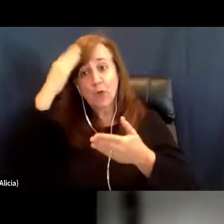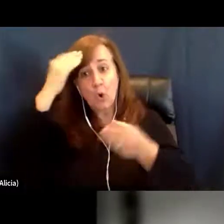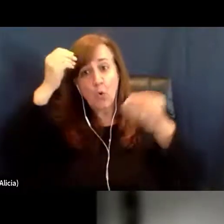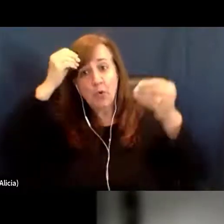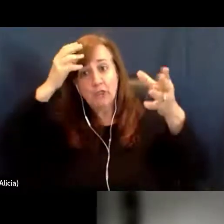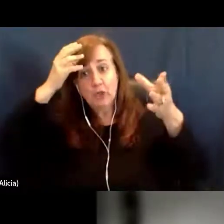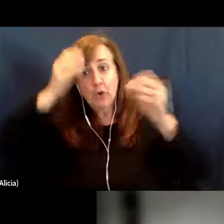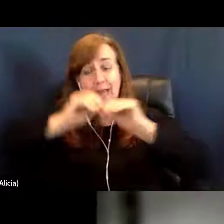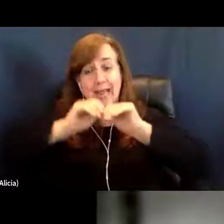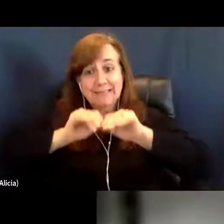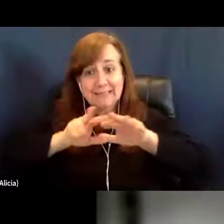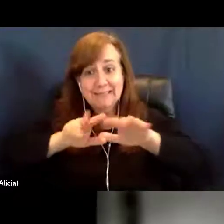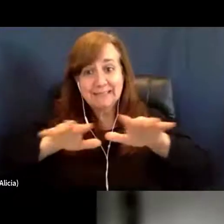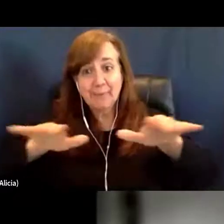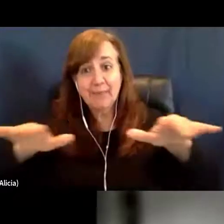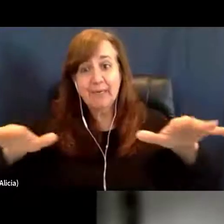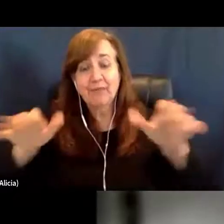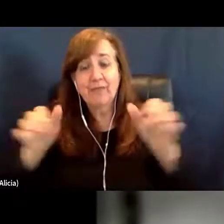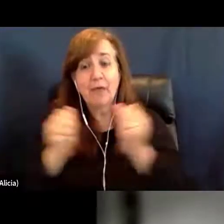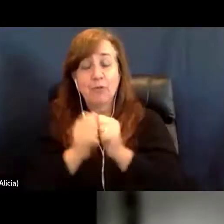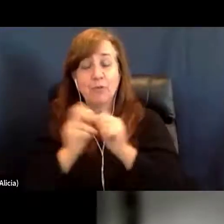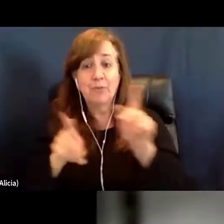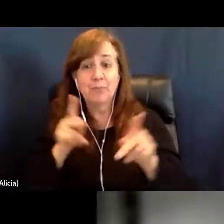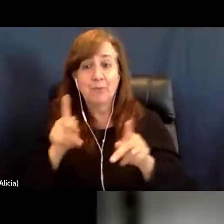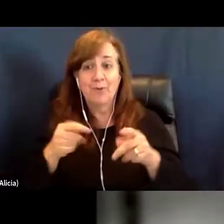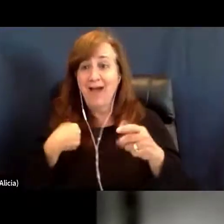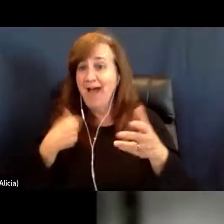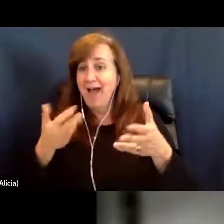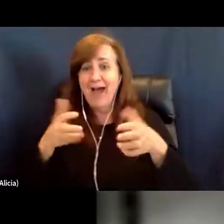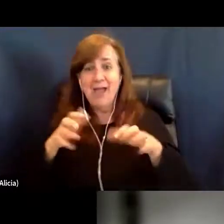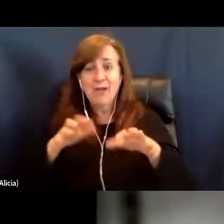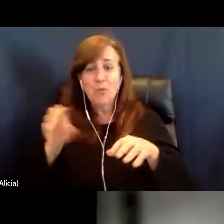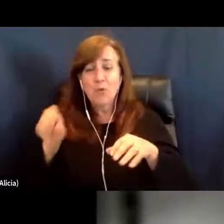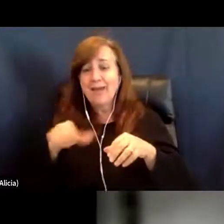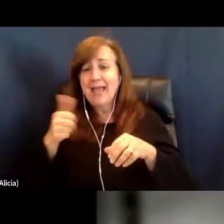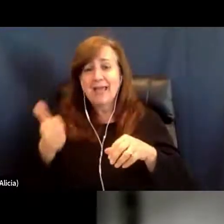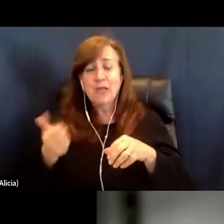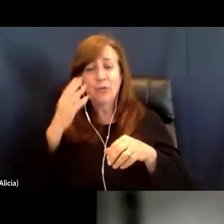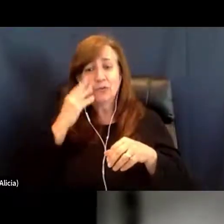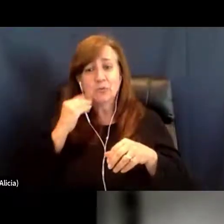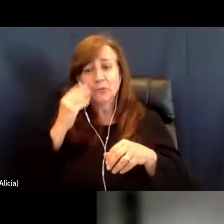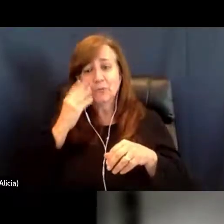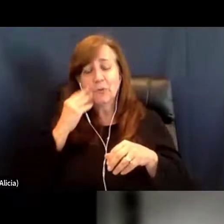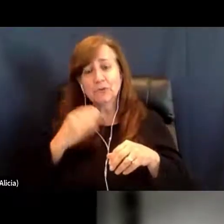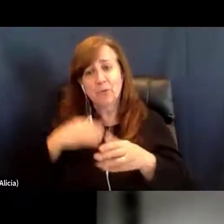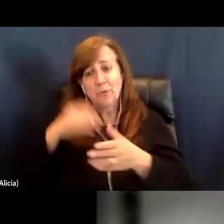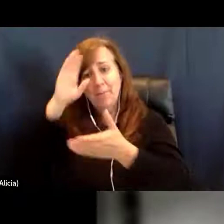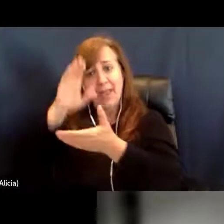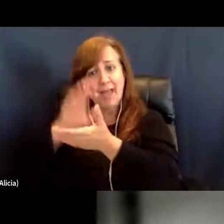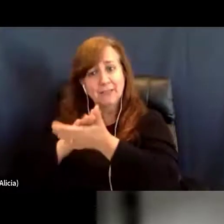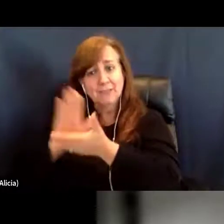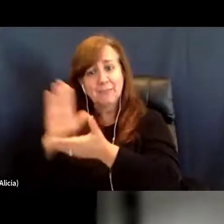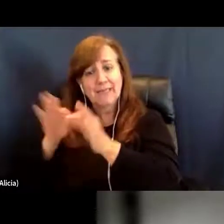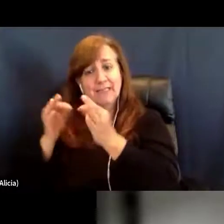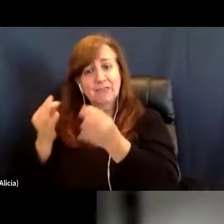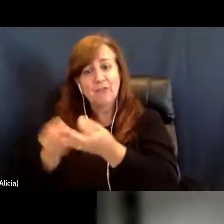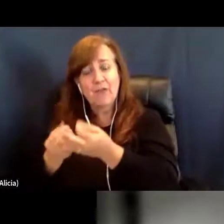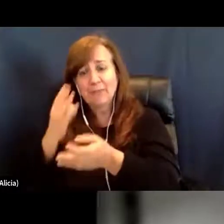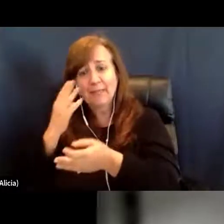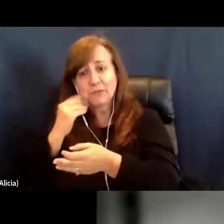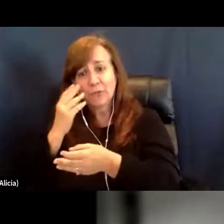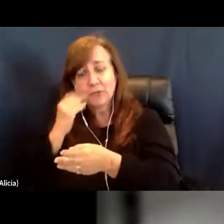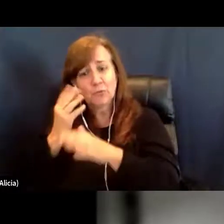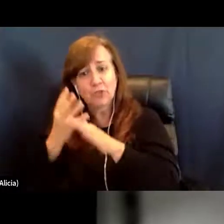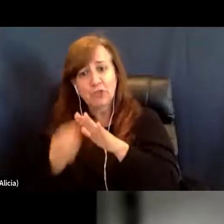to be intact. I don't personally want anyone to go through what my husband and his family had to go through with the loss of a family member, or to see this